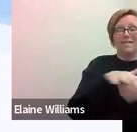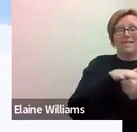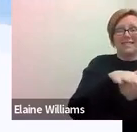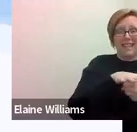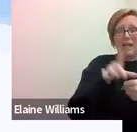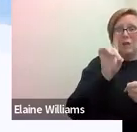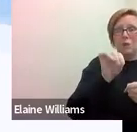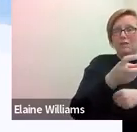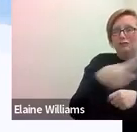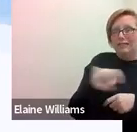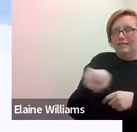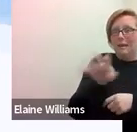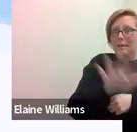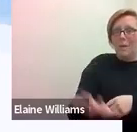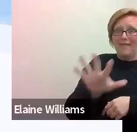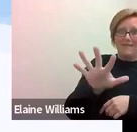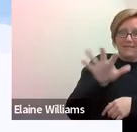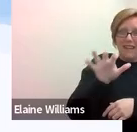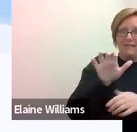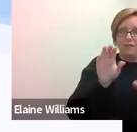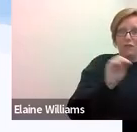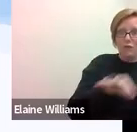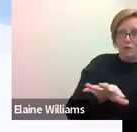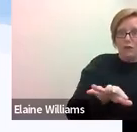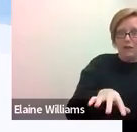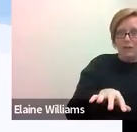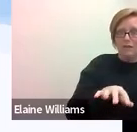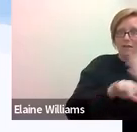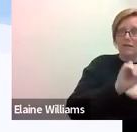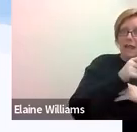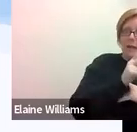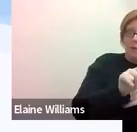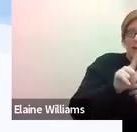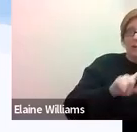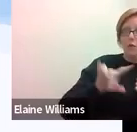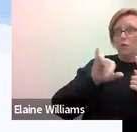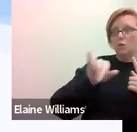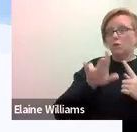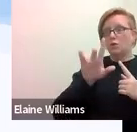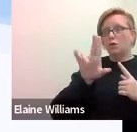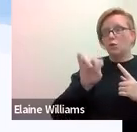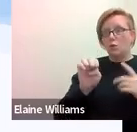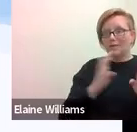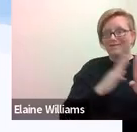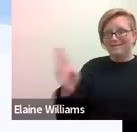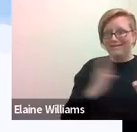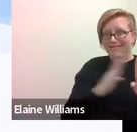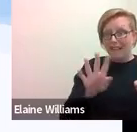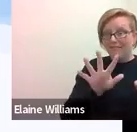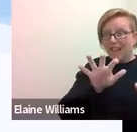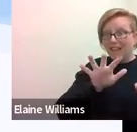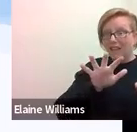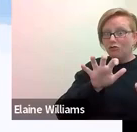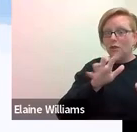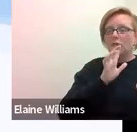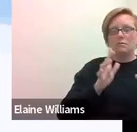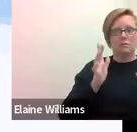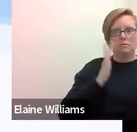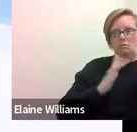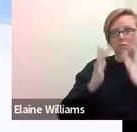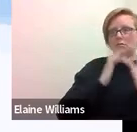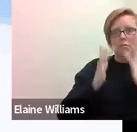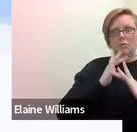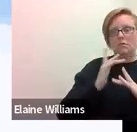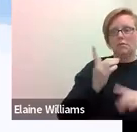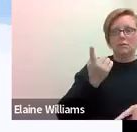April 1st to July, June 15th timeframe, which is a lot of IEP meetings. Sometimes districts were really